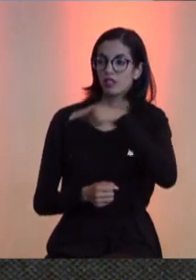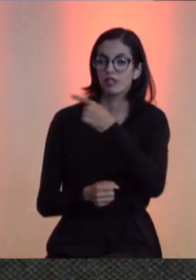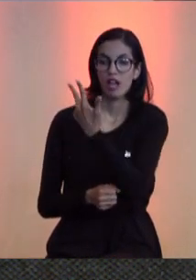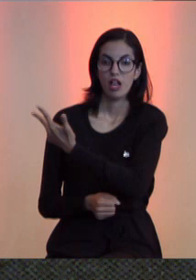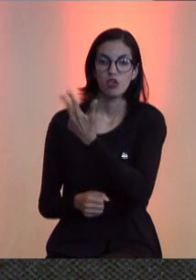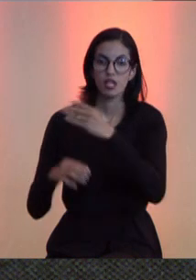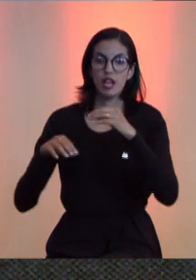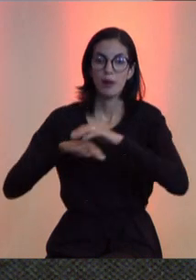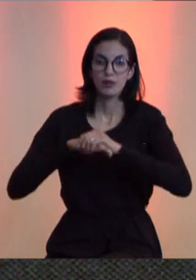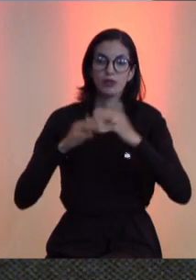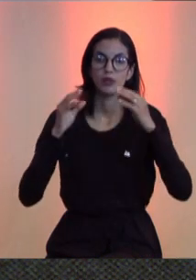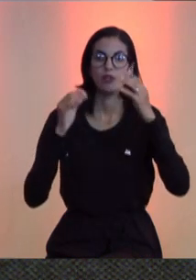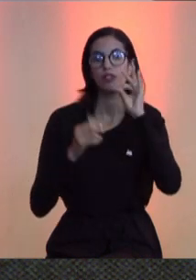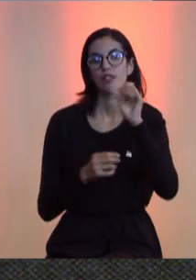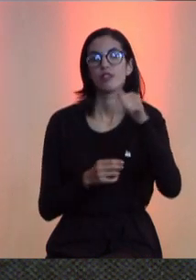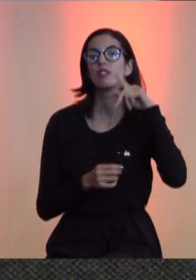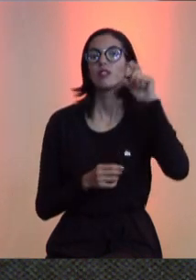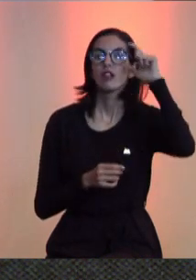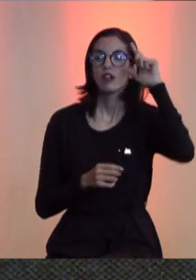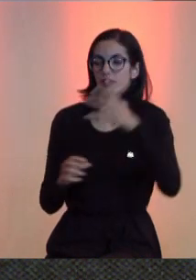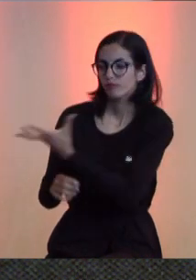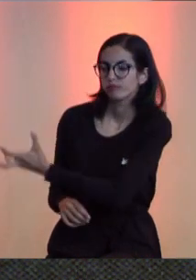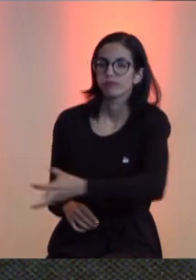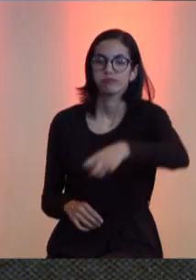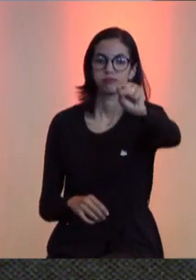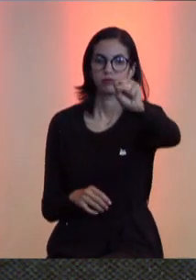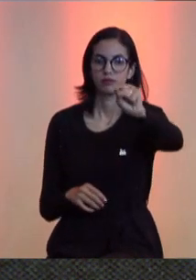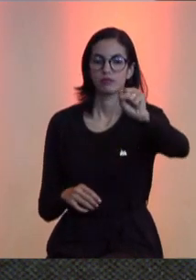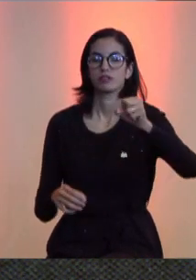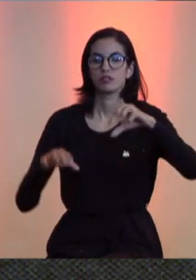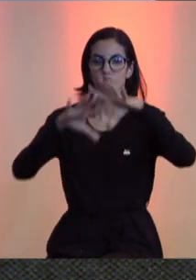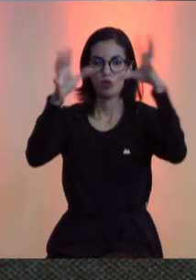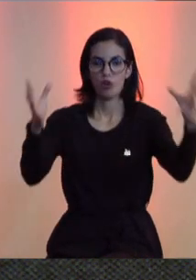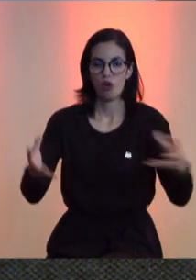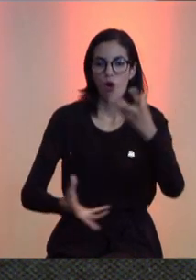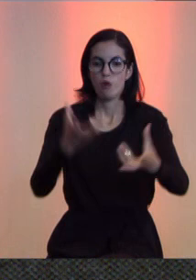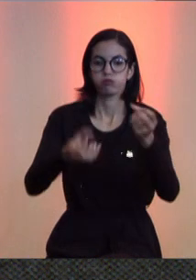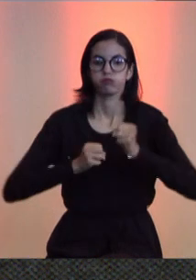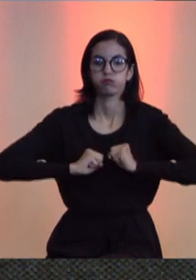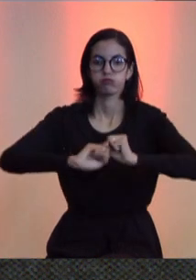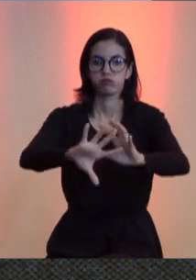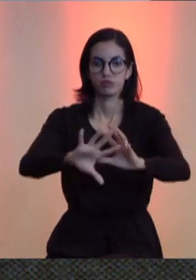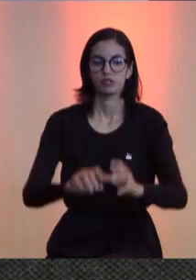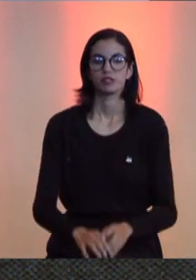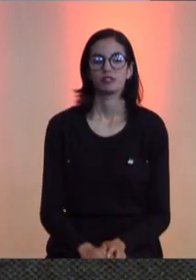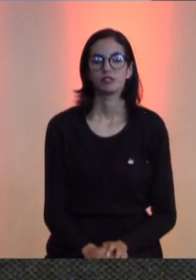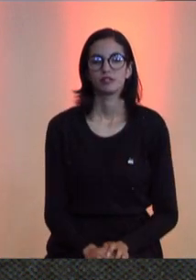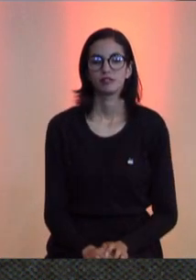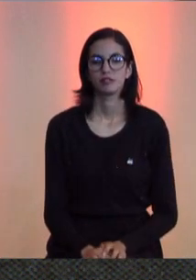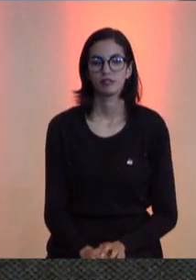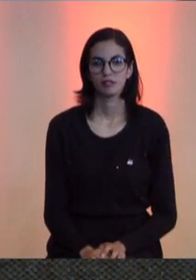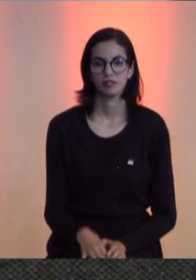para echarlos en el horno de fuego ardiendo. Then these men were bound in their coats, their hose, and